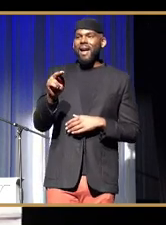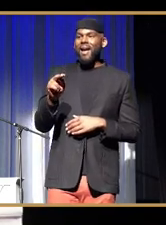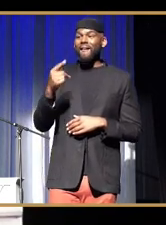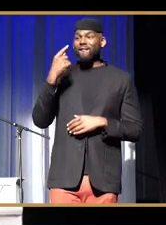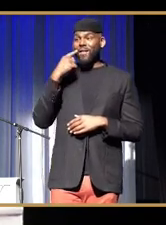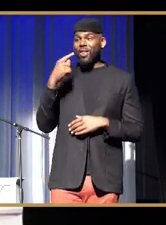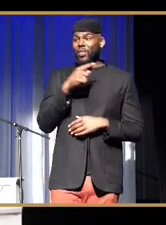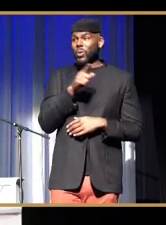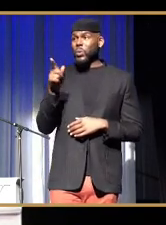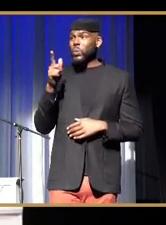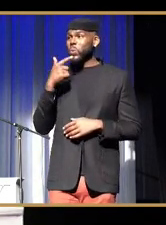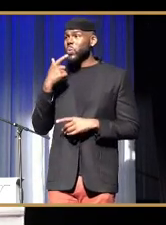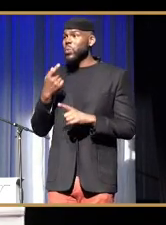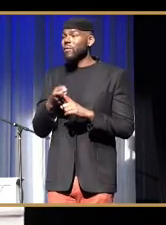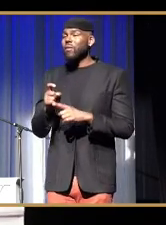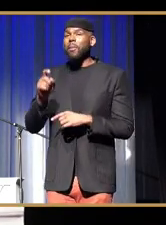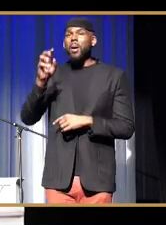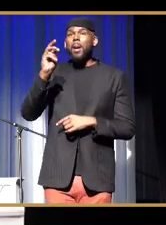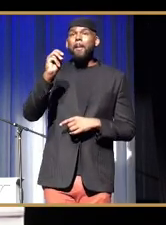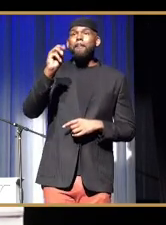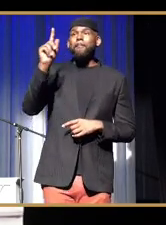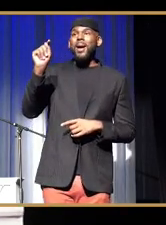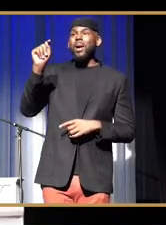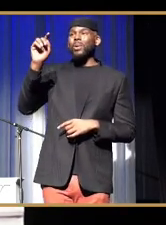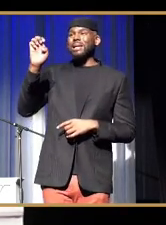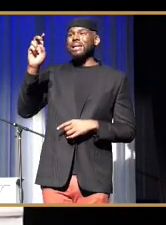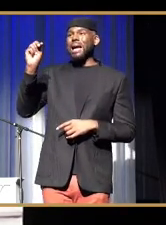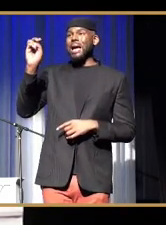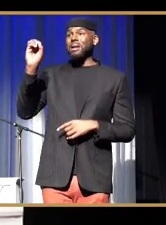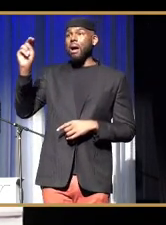Those of you, is anyone here from Mount Enon tonight?